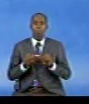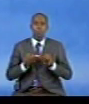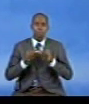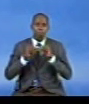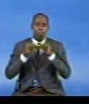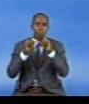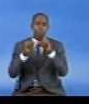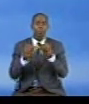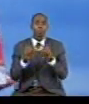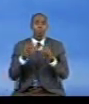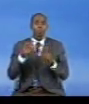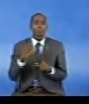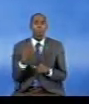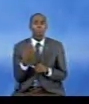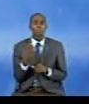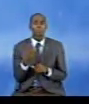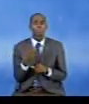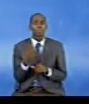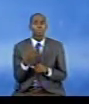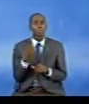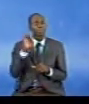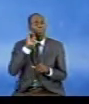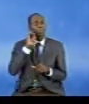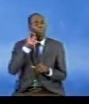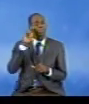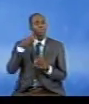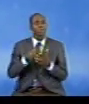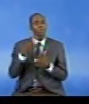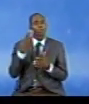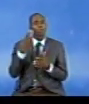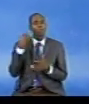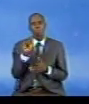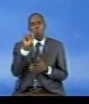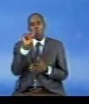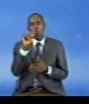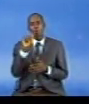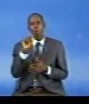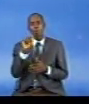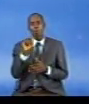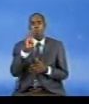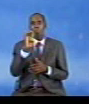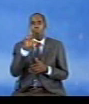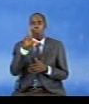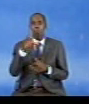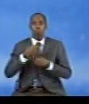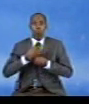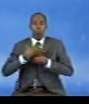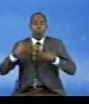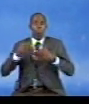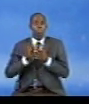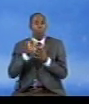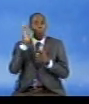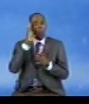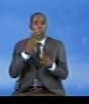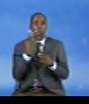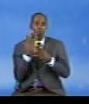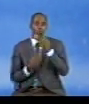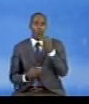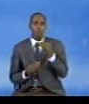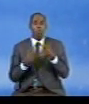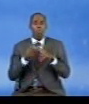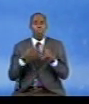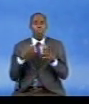I was thinking it was just a minus boil that you just come and go, but the pains continue and the rising up